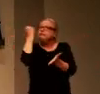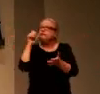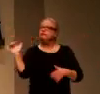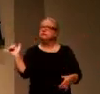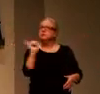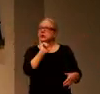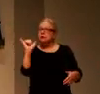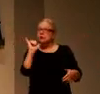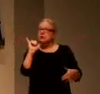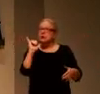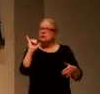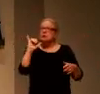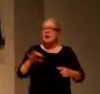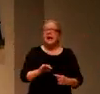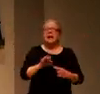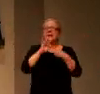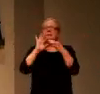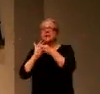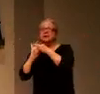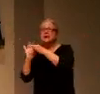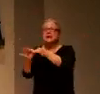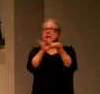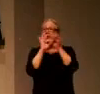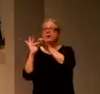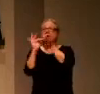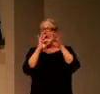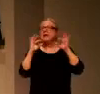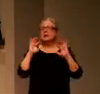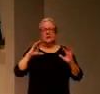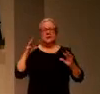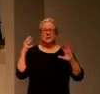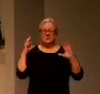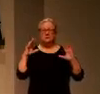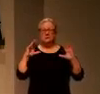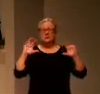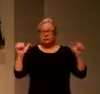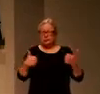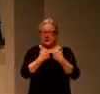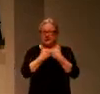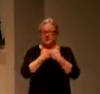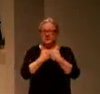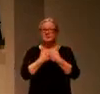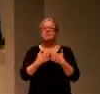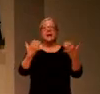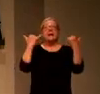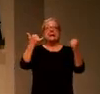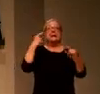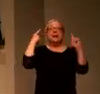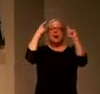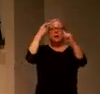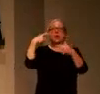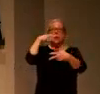address interconnected challenges. So we're going to tackle three things today.